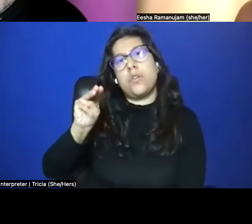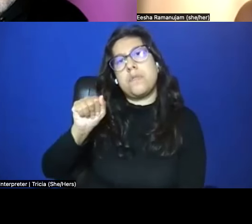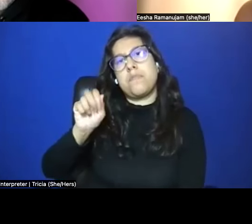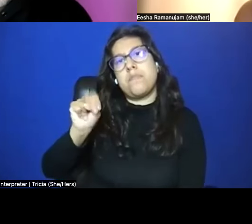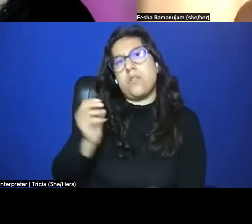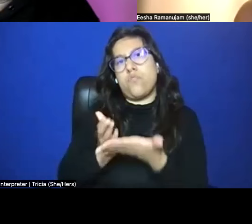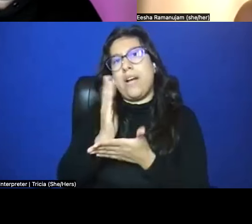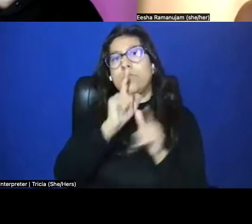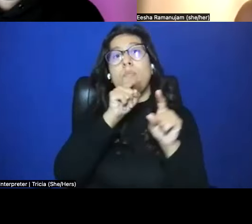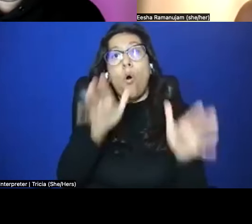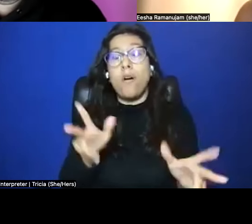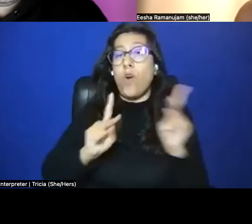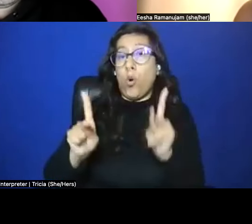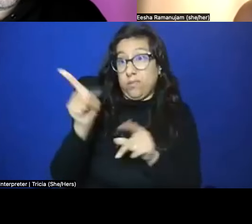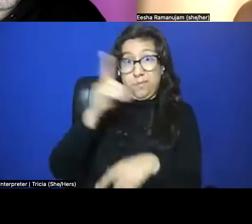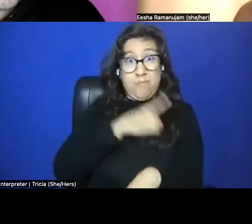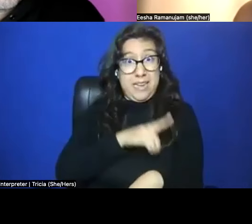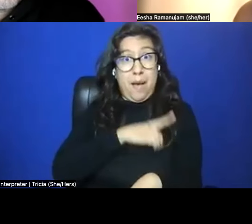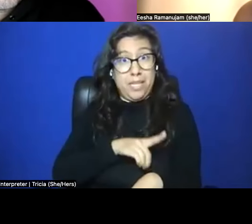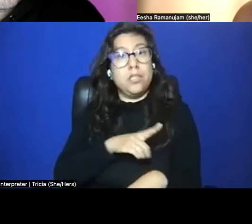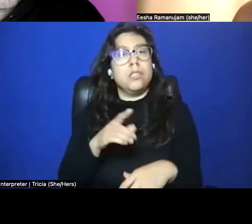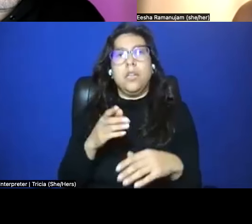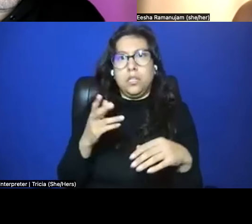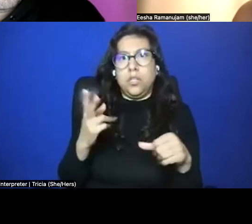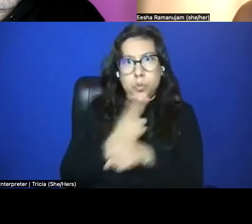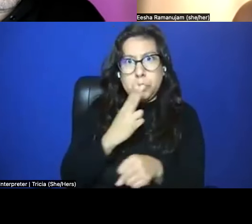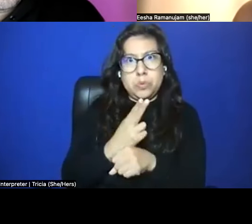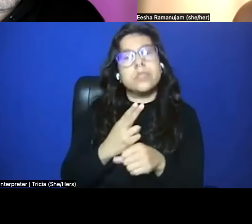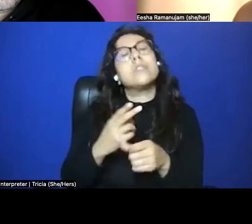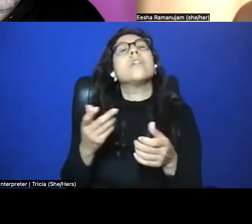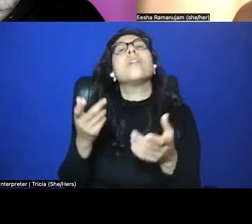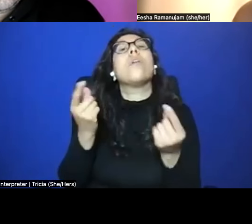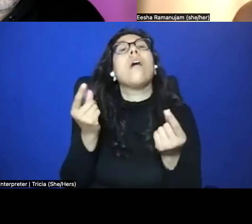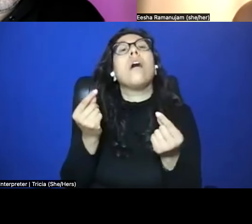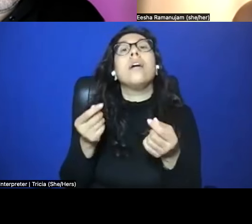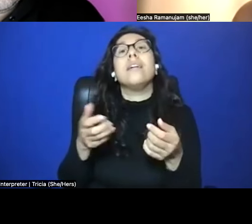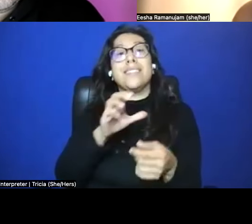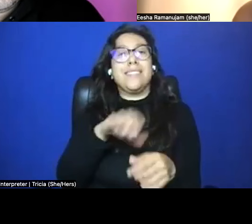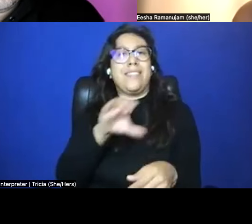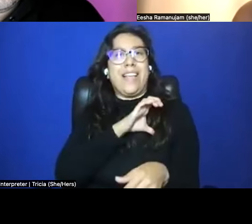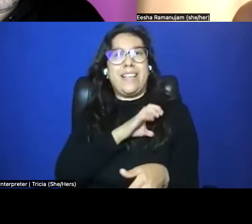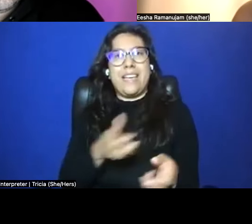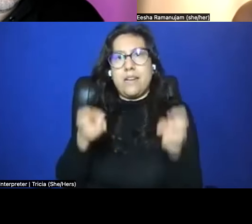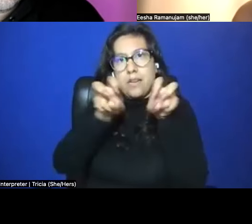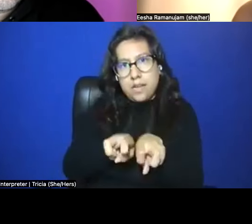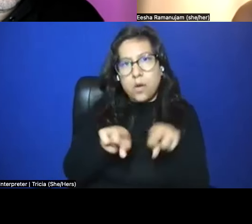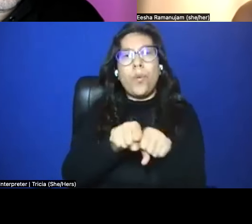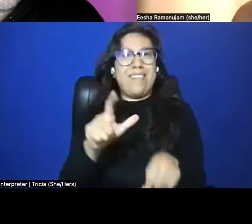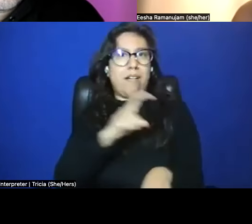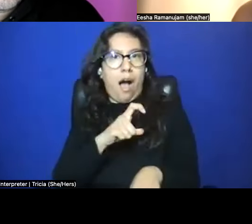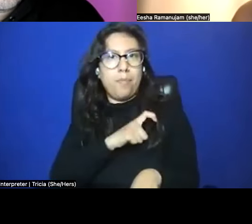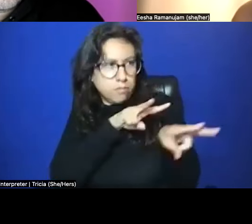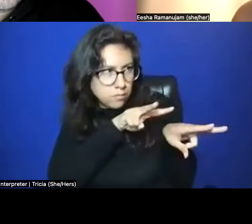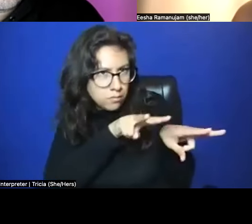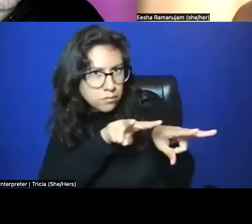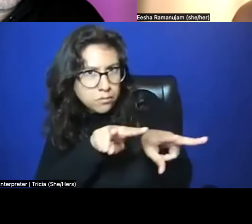in Minneapolis put out actually used ride-alongs, civilian ride-alongs with police to get an idea of what police were doing. So we're not